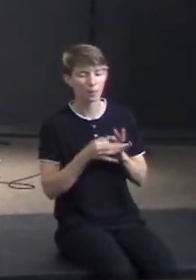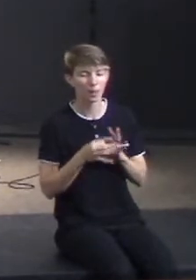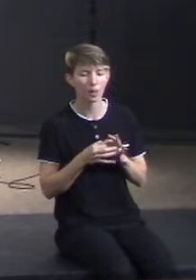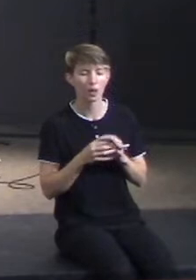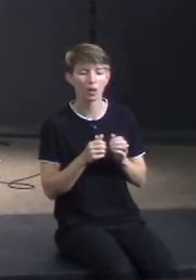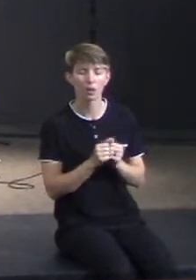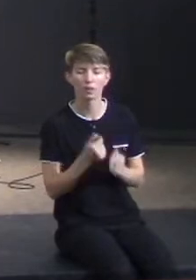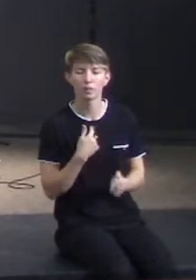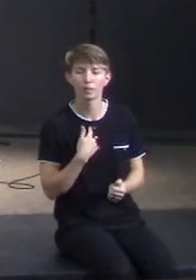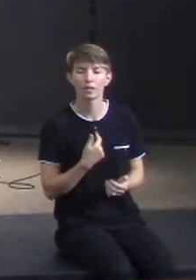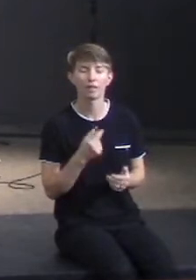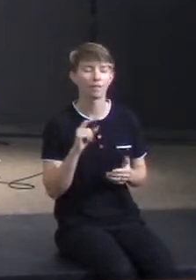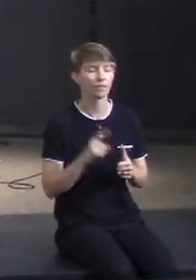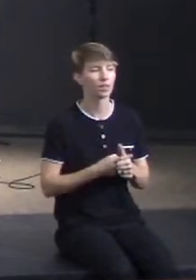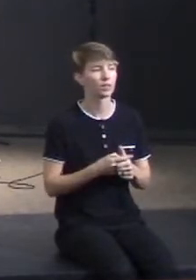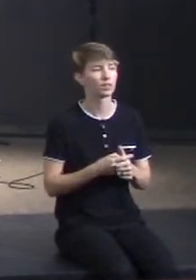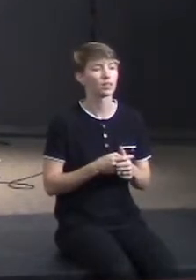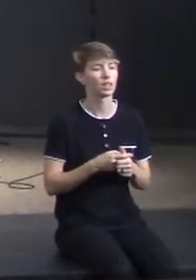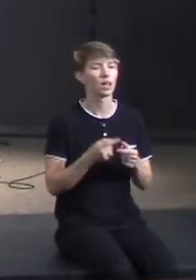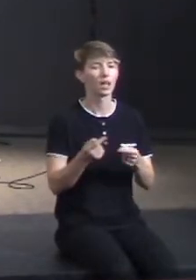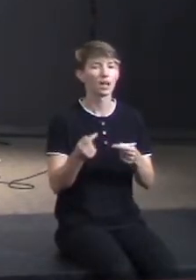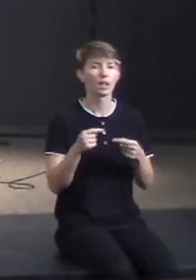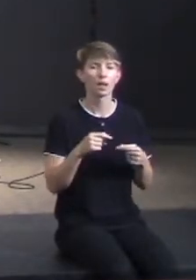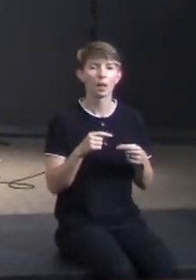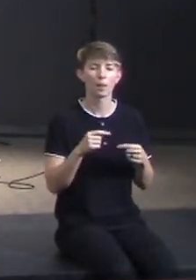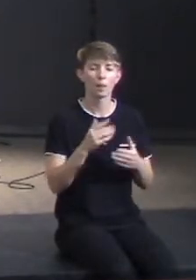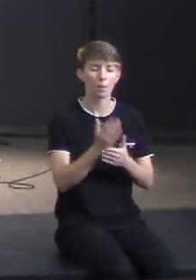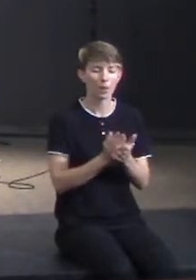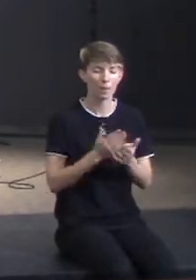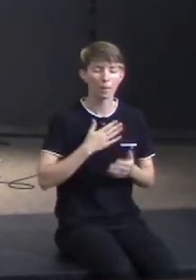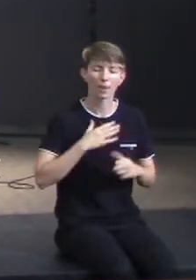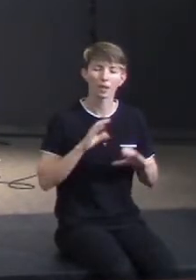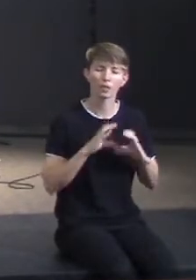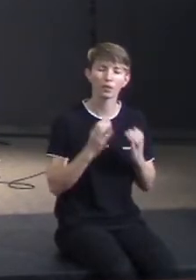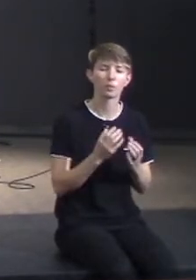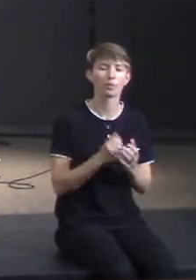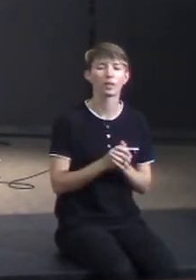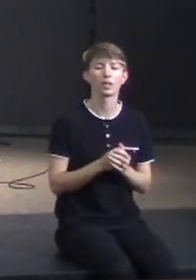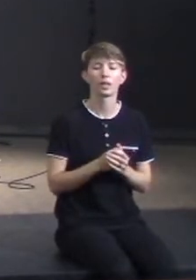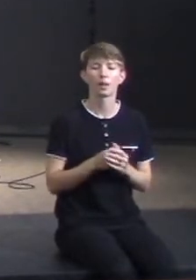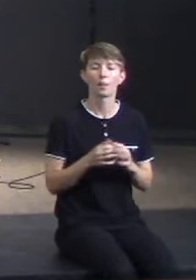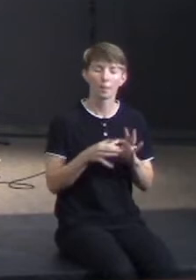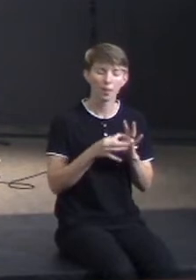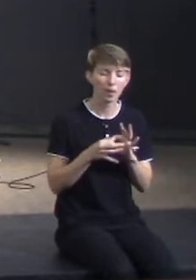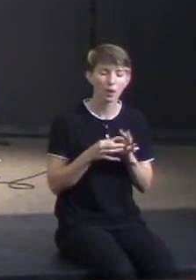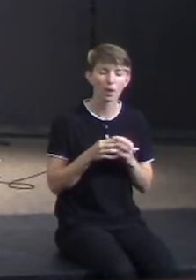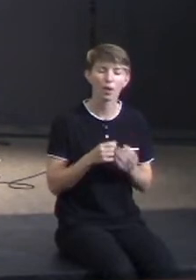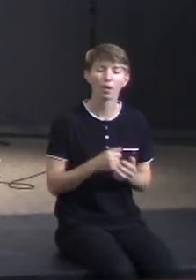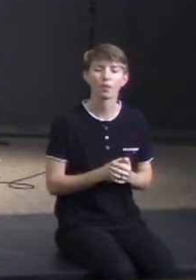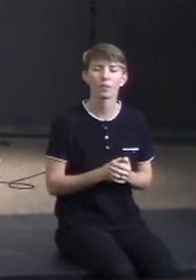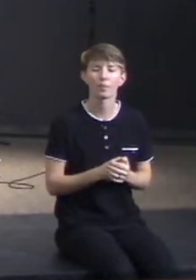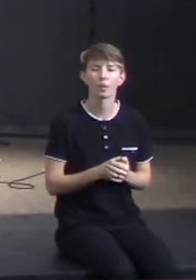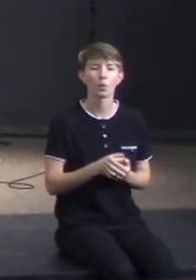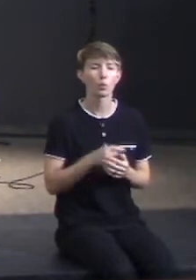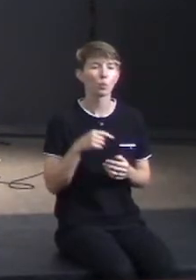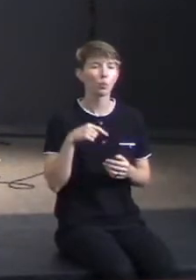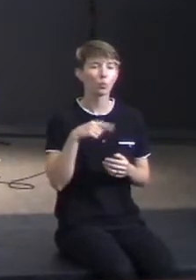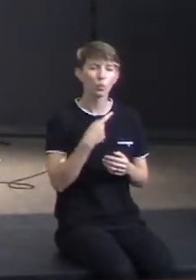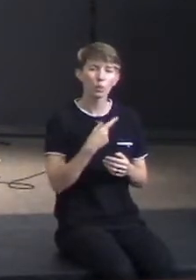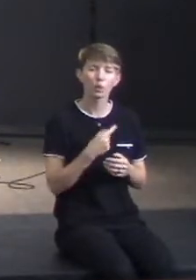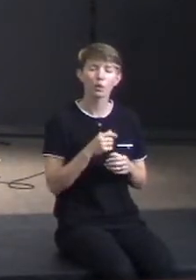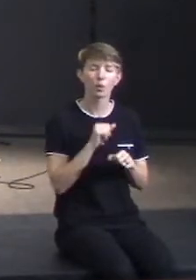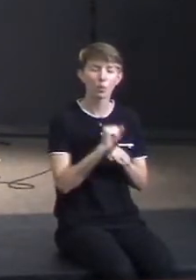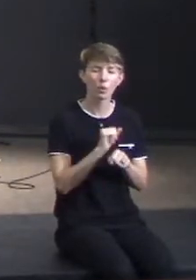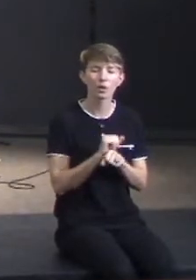Won't you come be a part of my group? And just belong for a little bit. We'll work on your belief systems. We'll get to